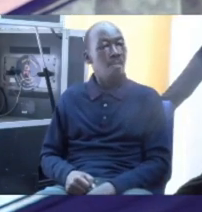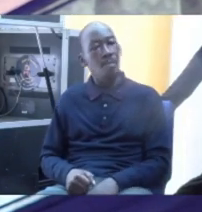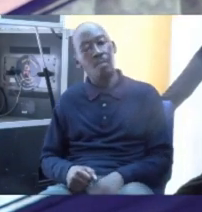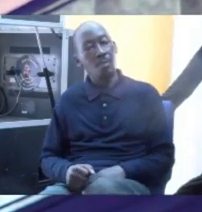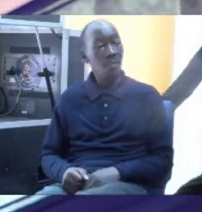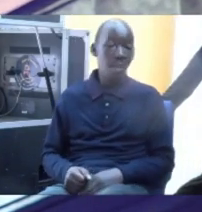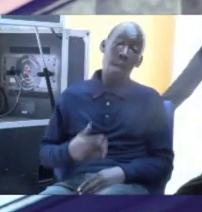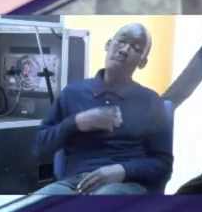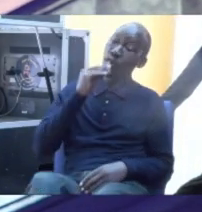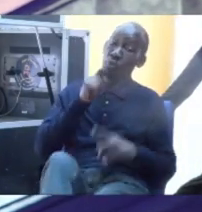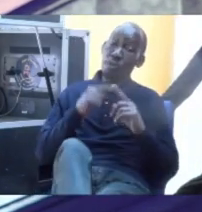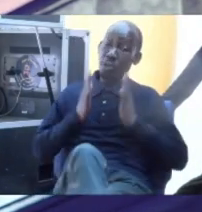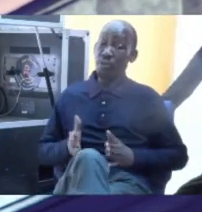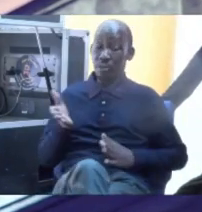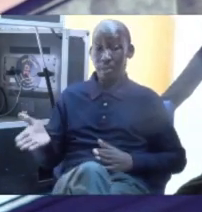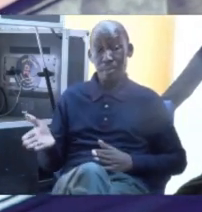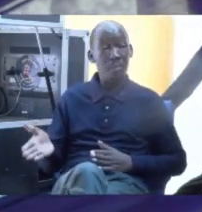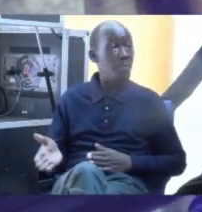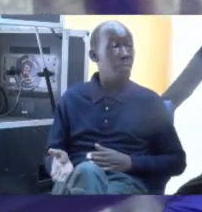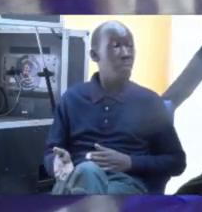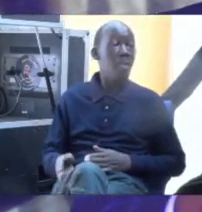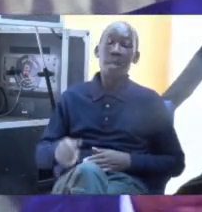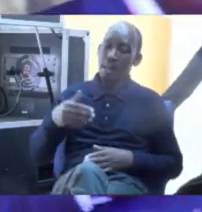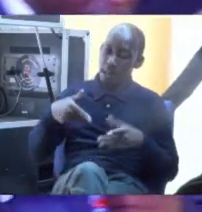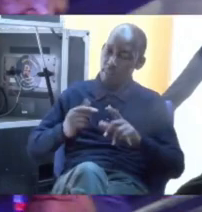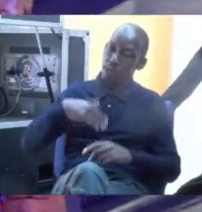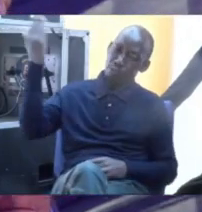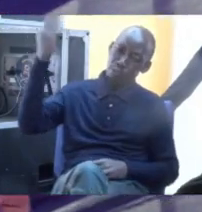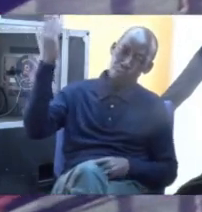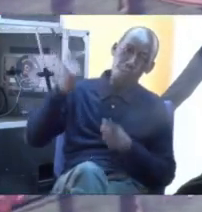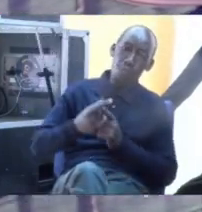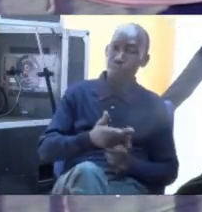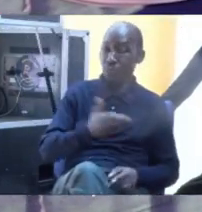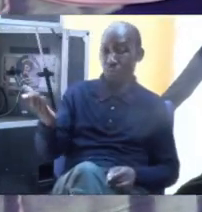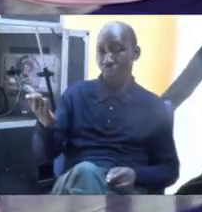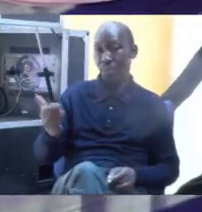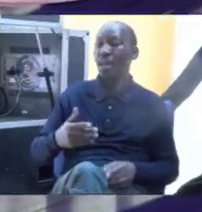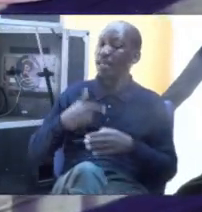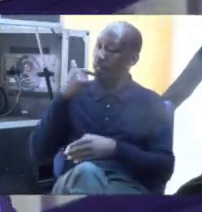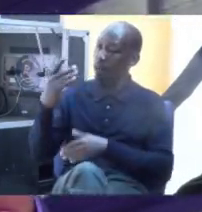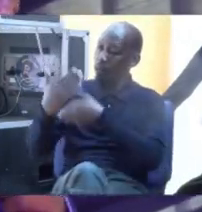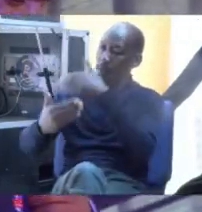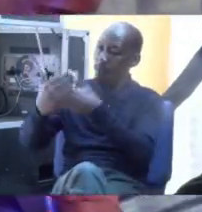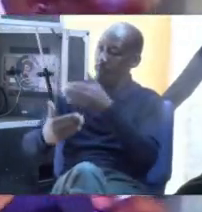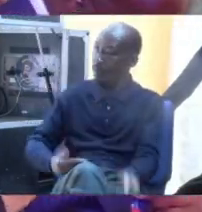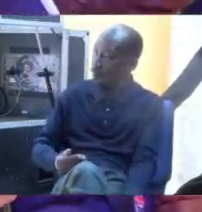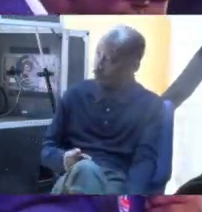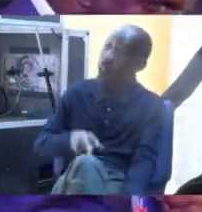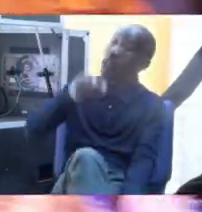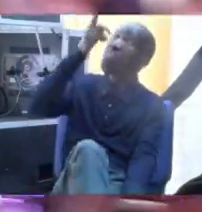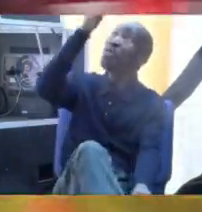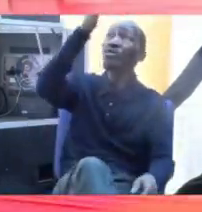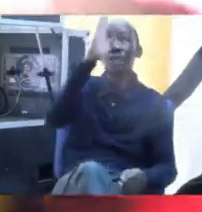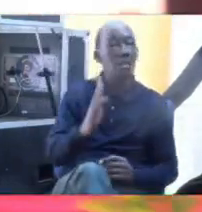I'm talking to somebody here. Na nazungumza na mtu hapa. Help me preach to him. Hebu nisaidie nihubiri. Mwambie neighbor. Mwambie jirani. Huyu Mungu.